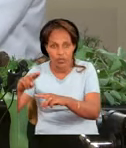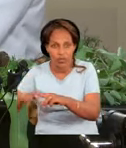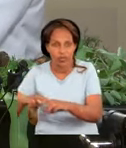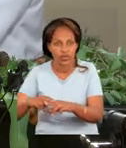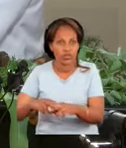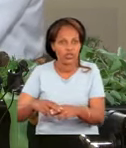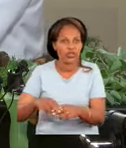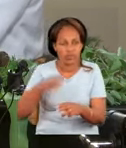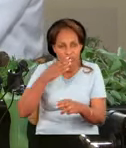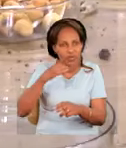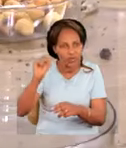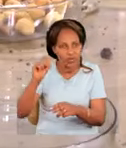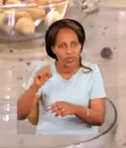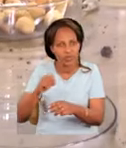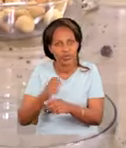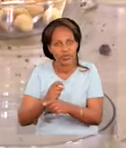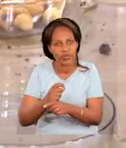sir.